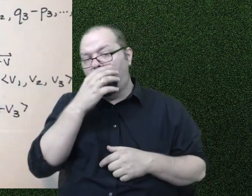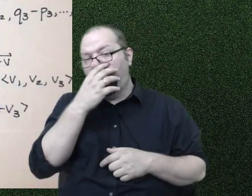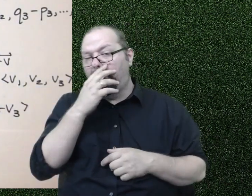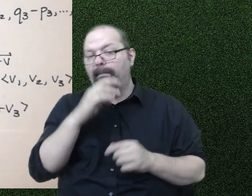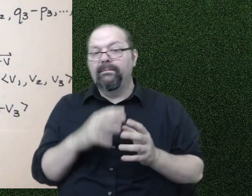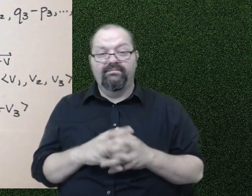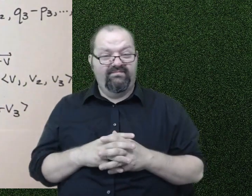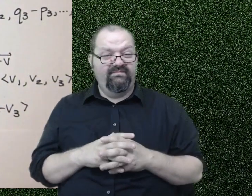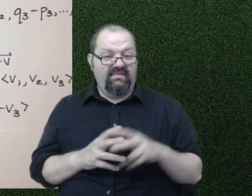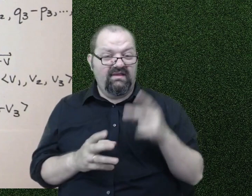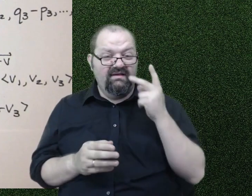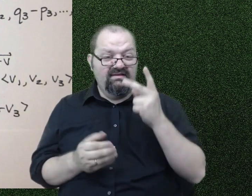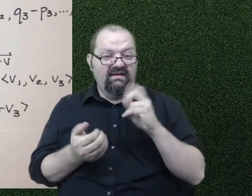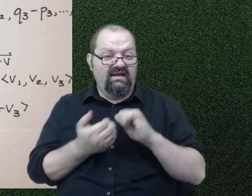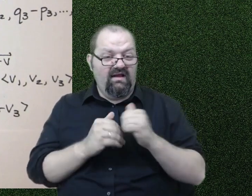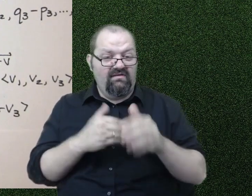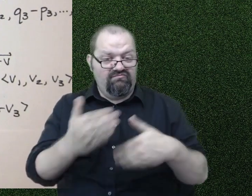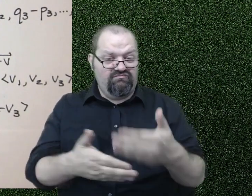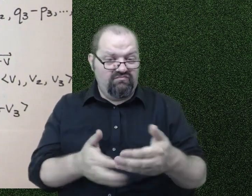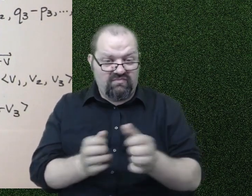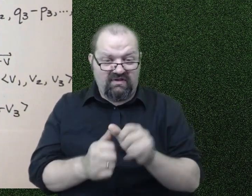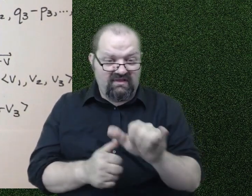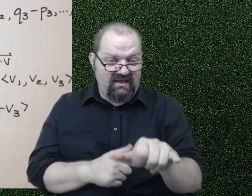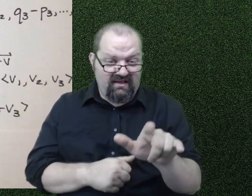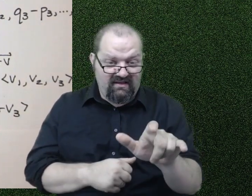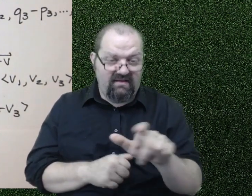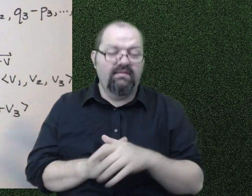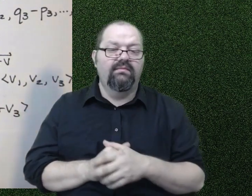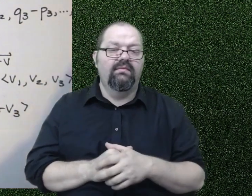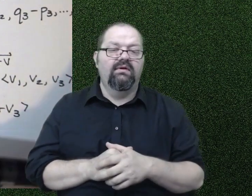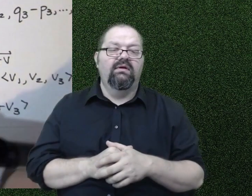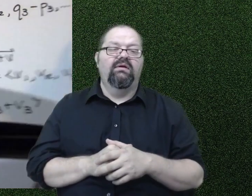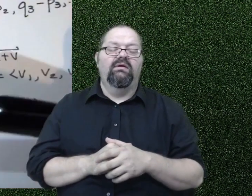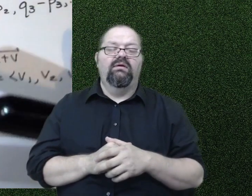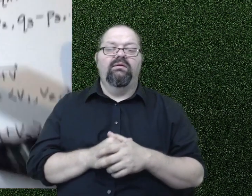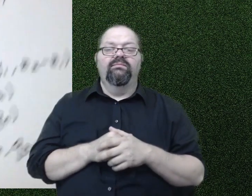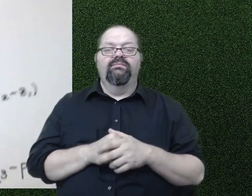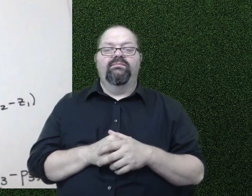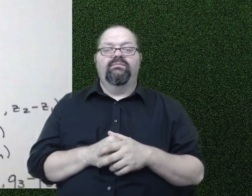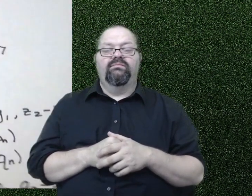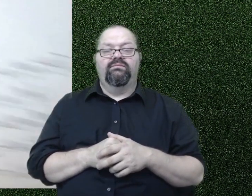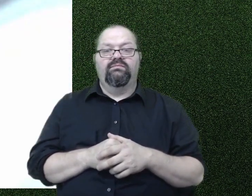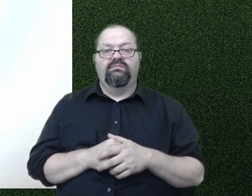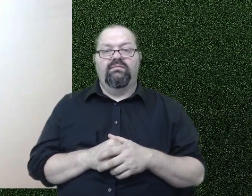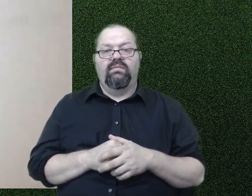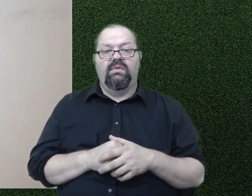You see where this is going? If I'm in ND, my vectors have n components.